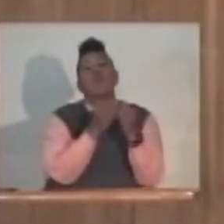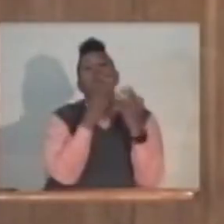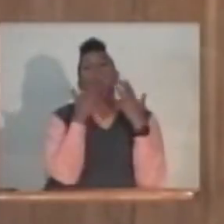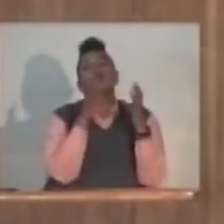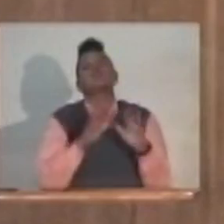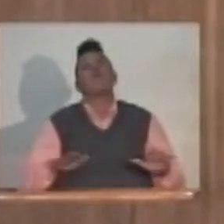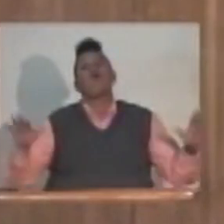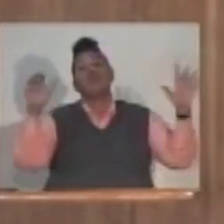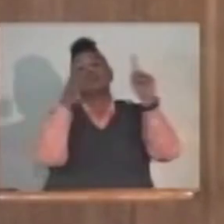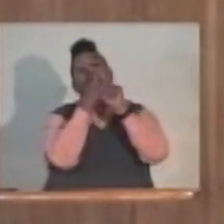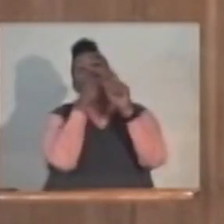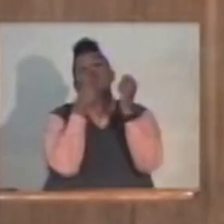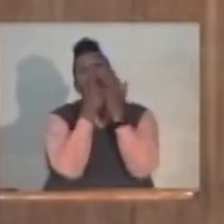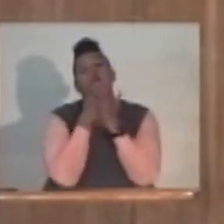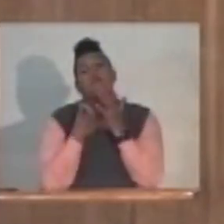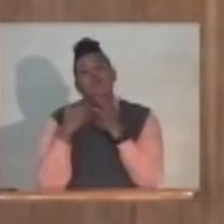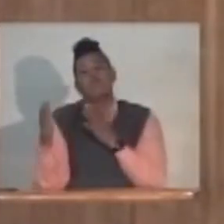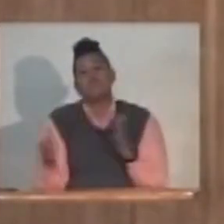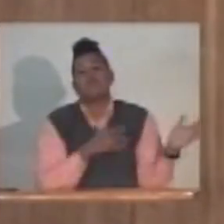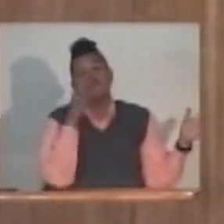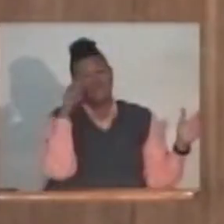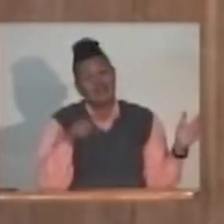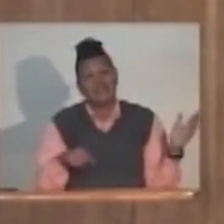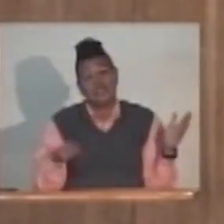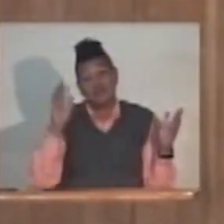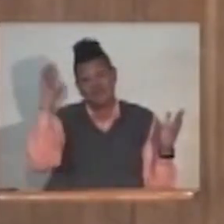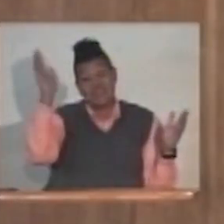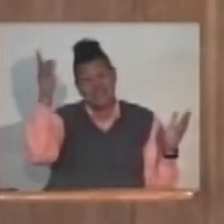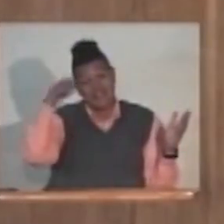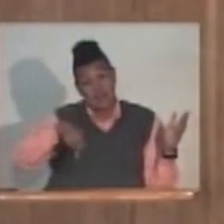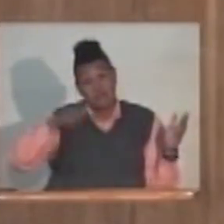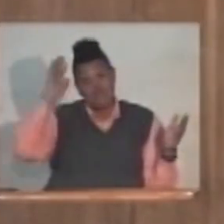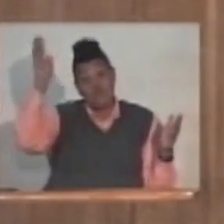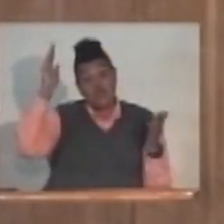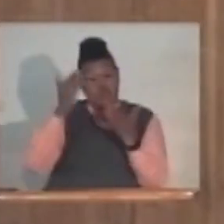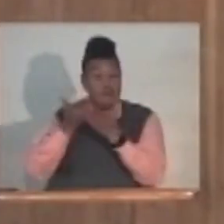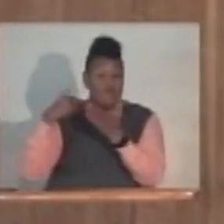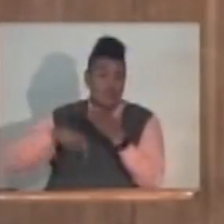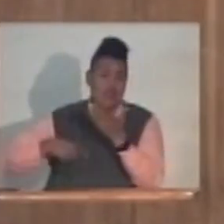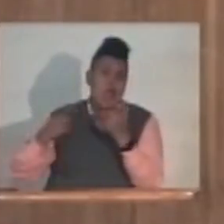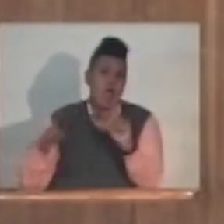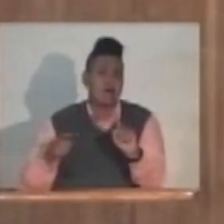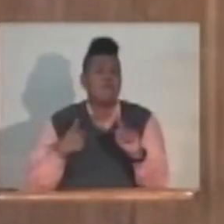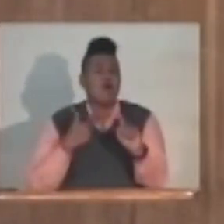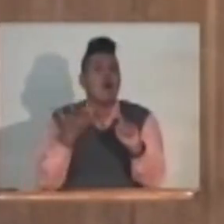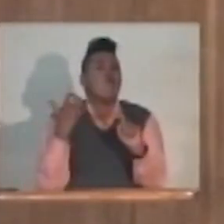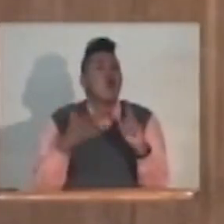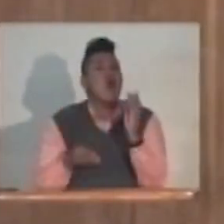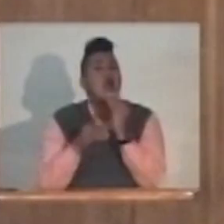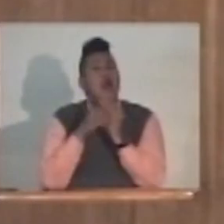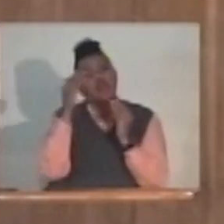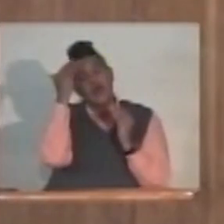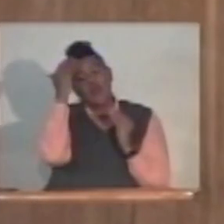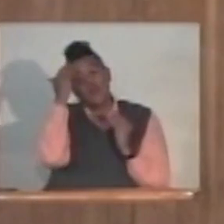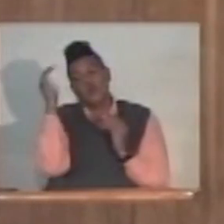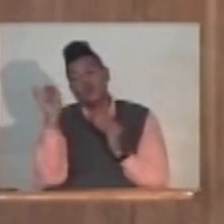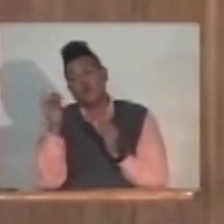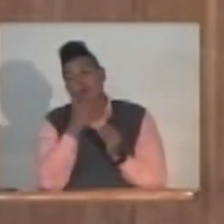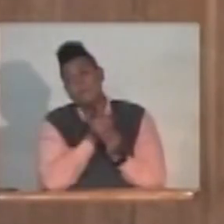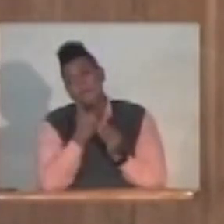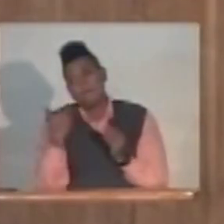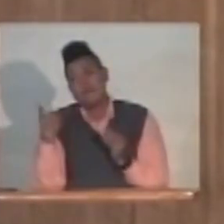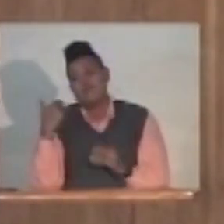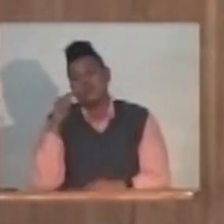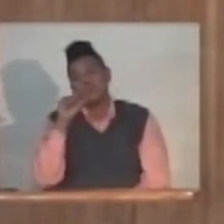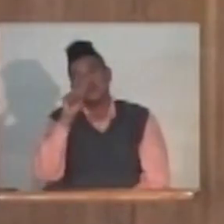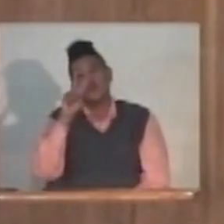Senator SAMUDA believes a closed season for parrotfish can be successfully implemented in Jamaica, given the experiences the country